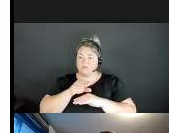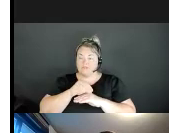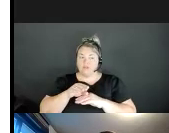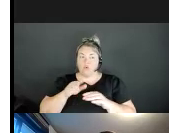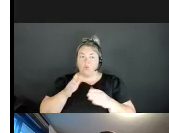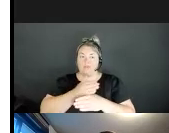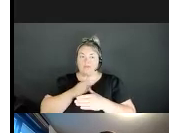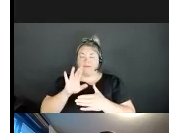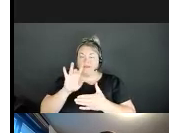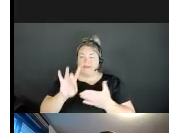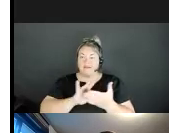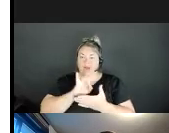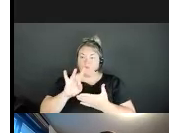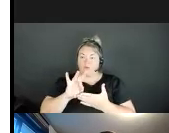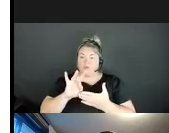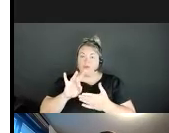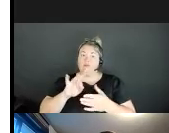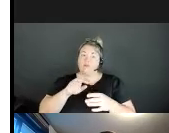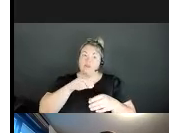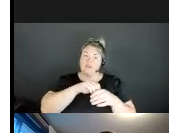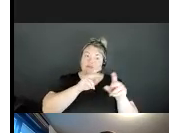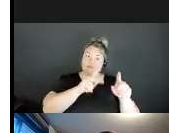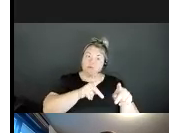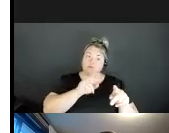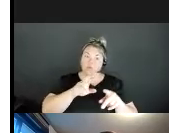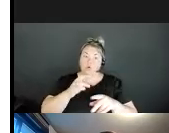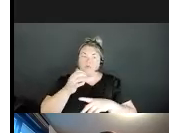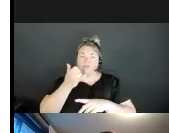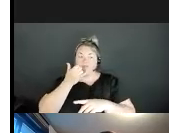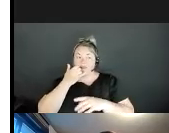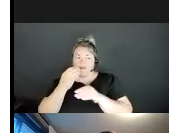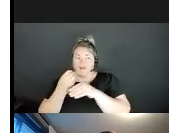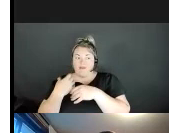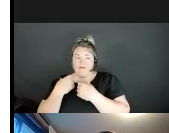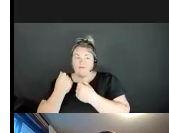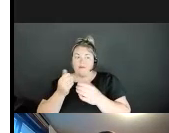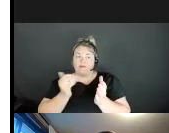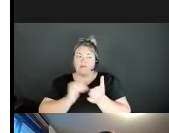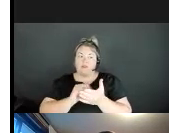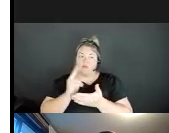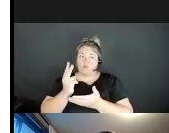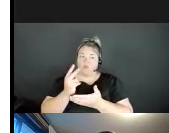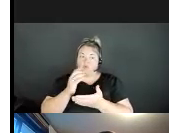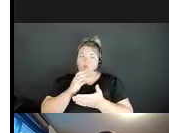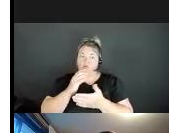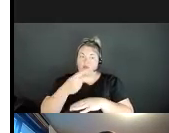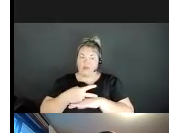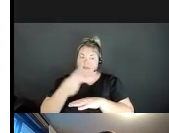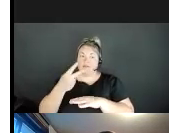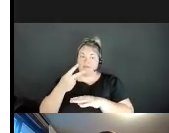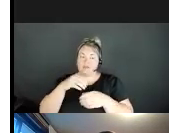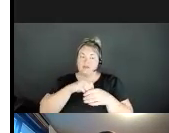within 8 hours via in-person or telehealth, and again within 2 calendar days in-person or telehealth